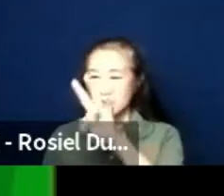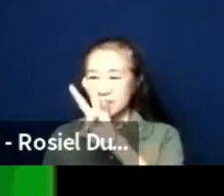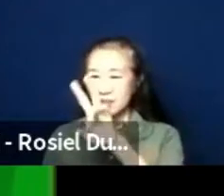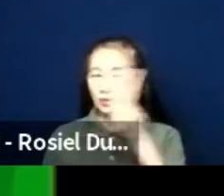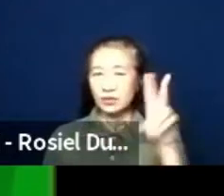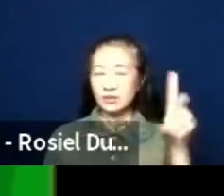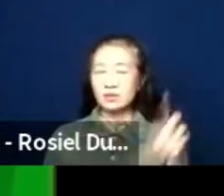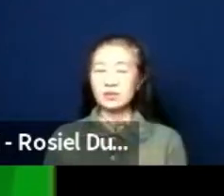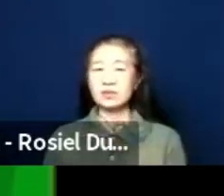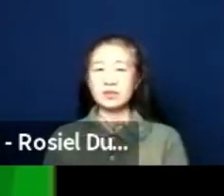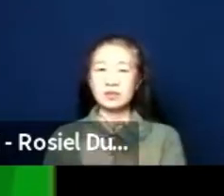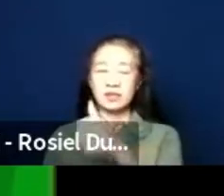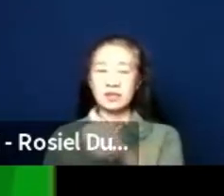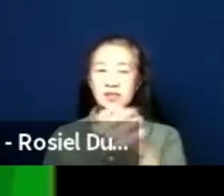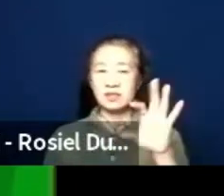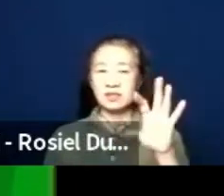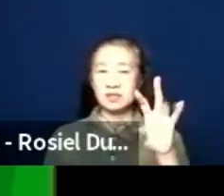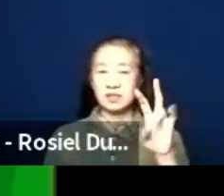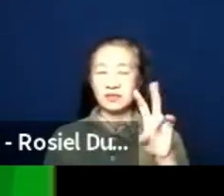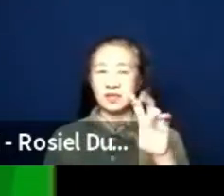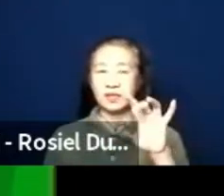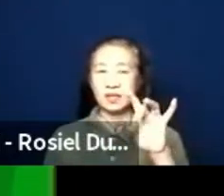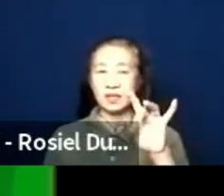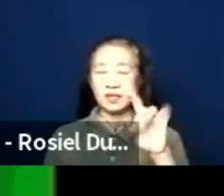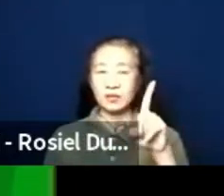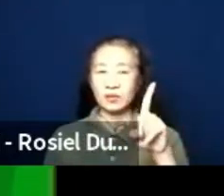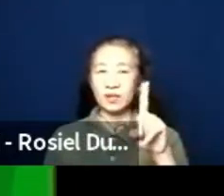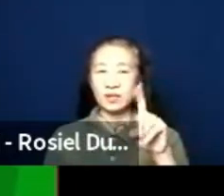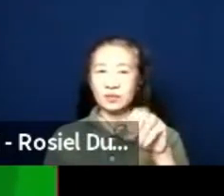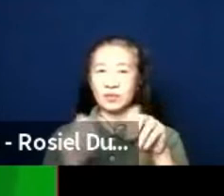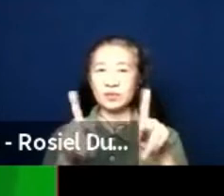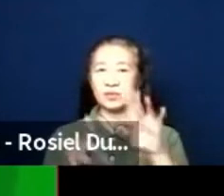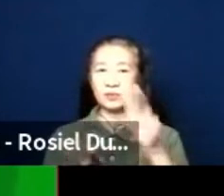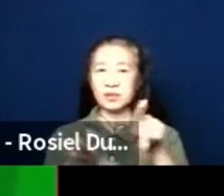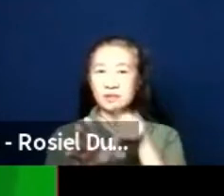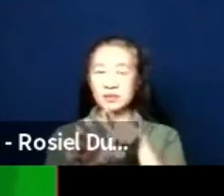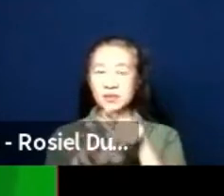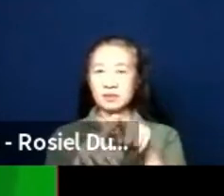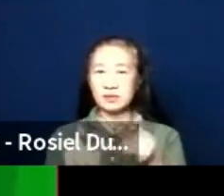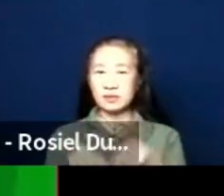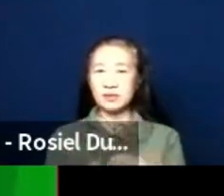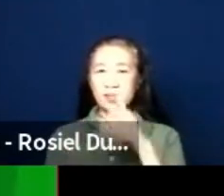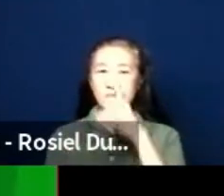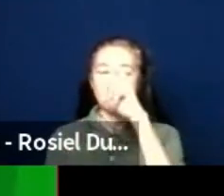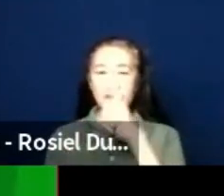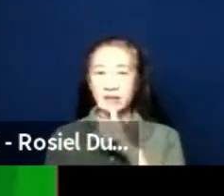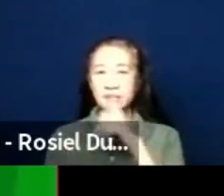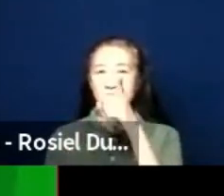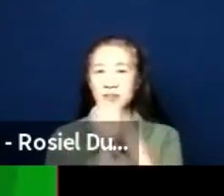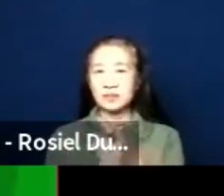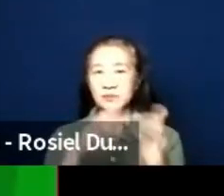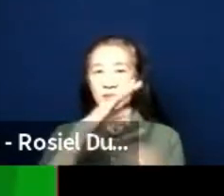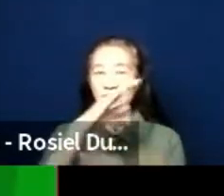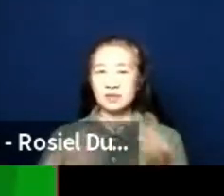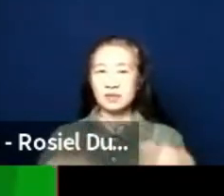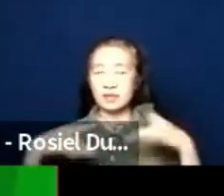number 10871. Okay, so opportunity to participate and of course the age appropriate basic life